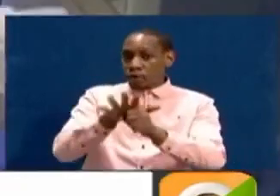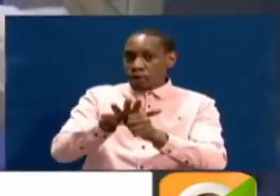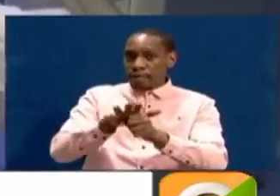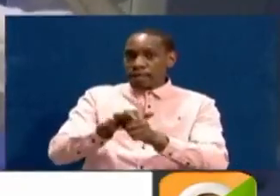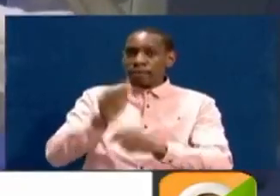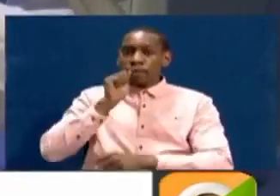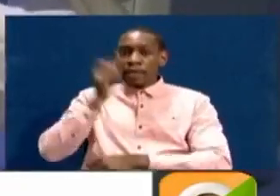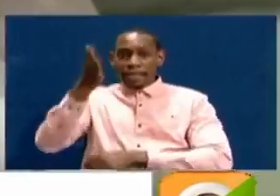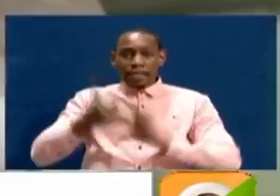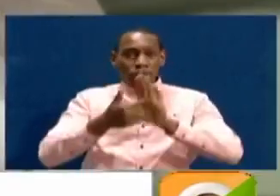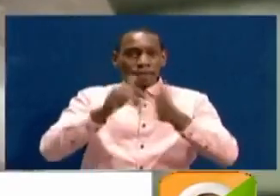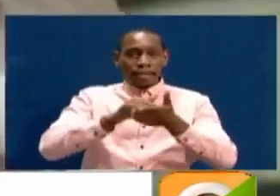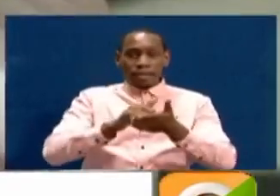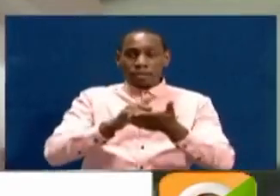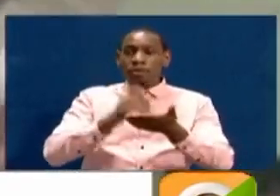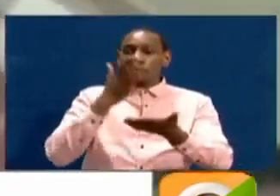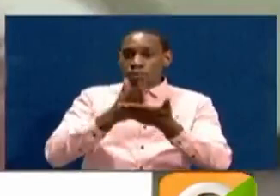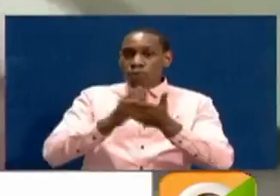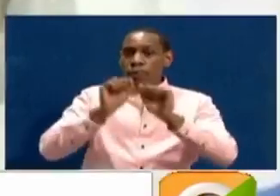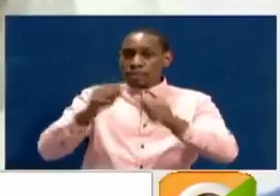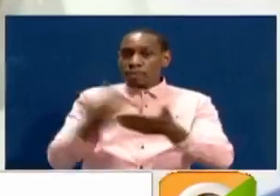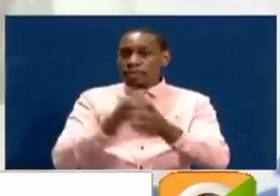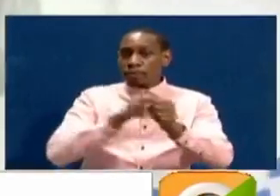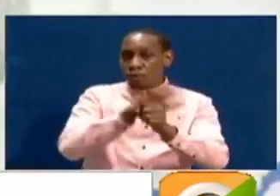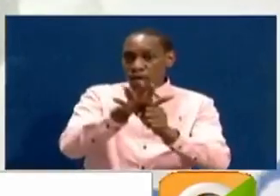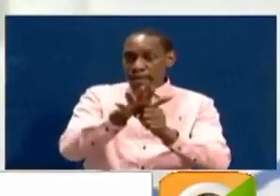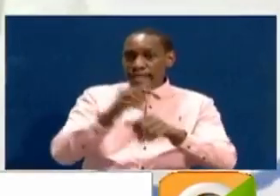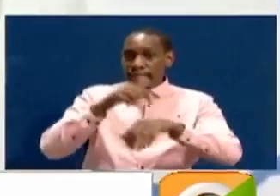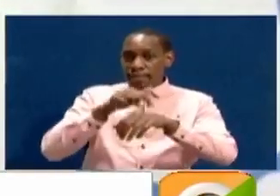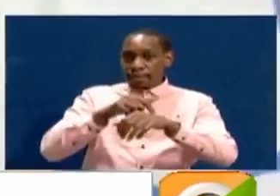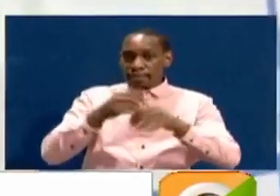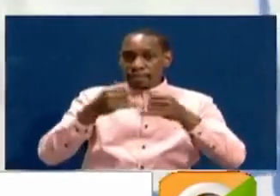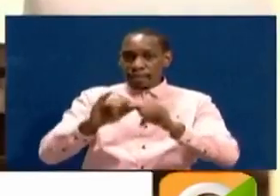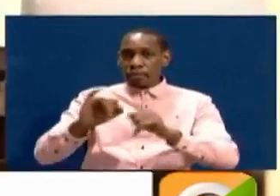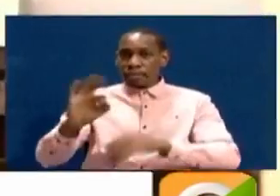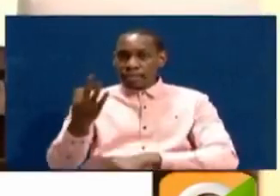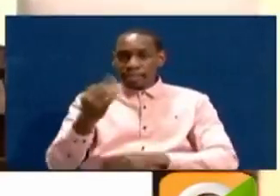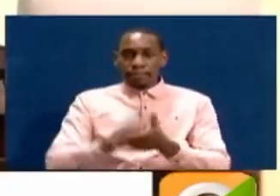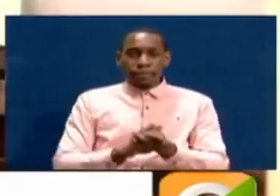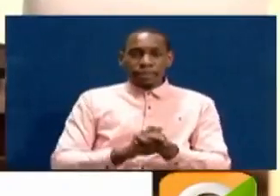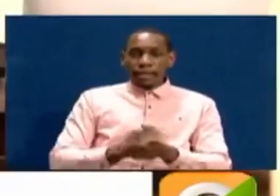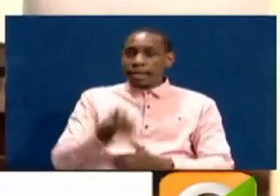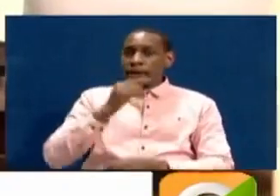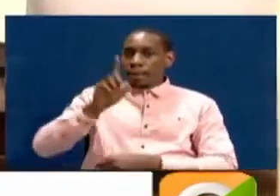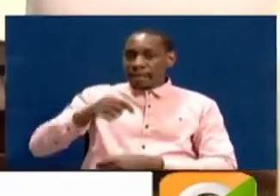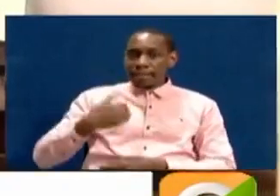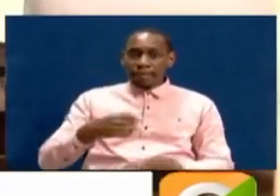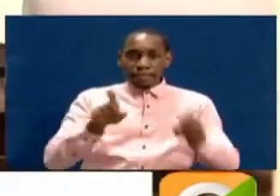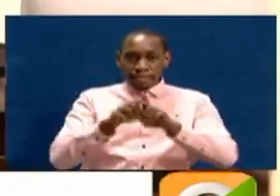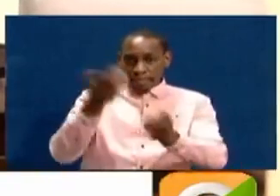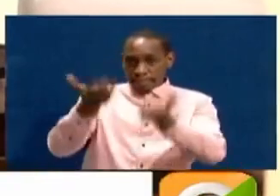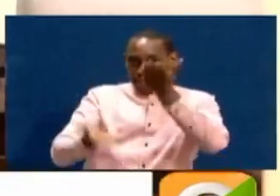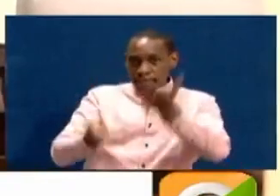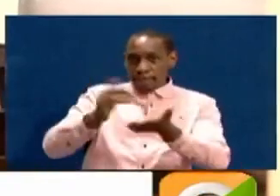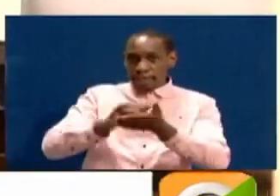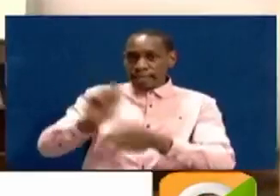vaccine in the UK proved to be a sure bet to fight COVID-19 during its phase 3 trial, the vaccine has to undergo a similar